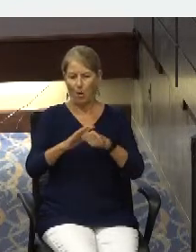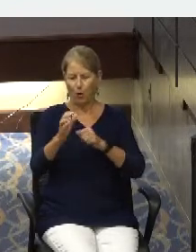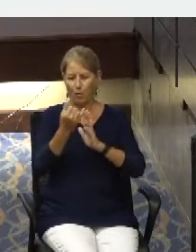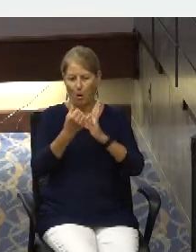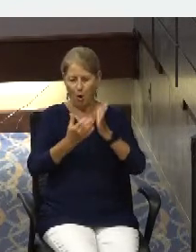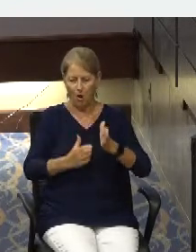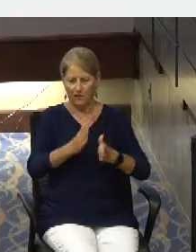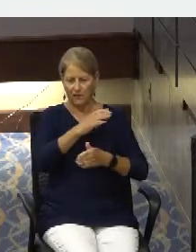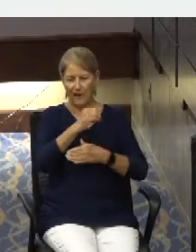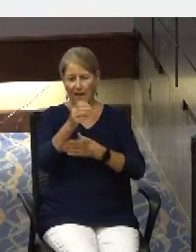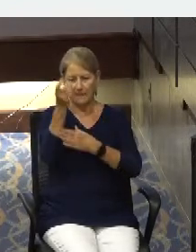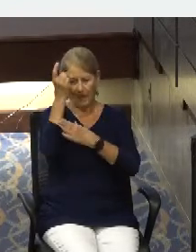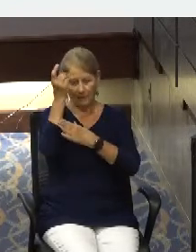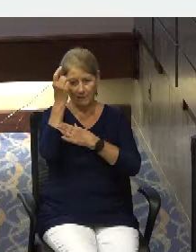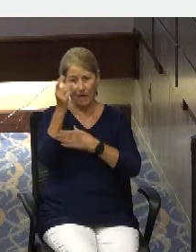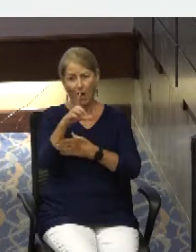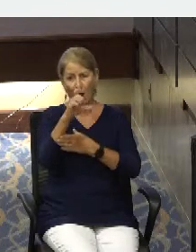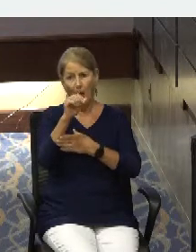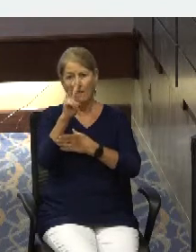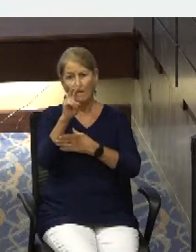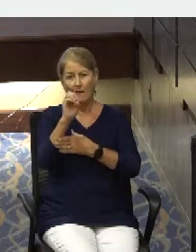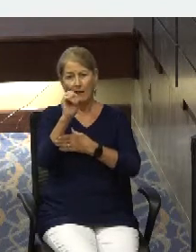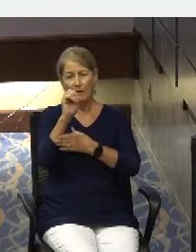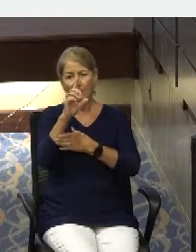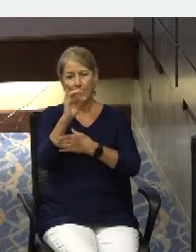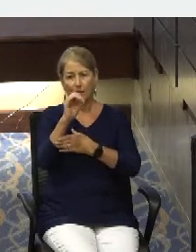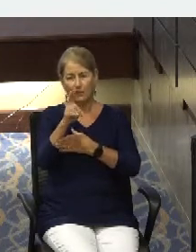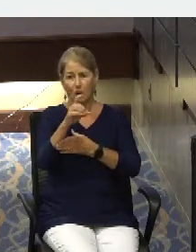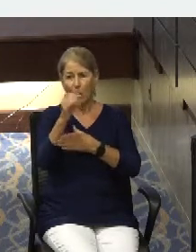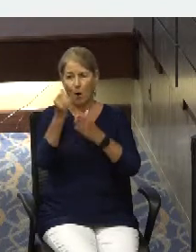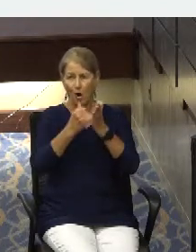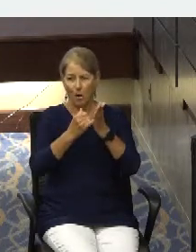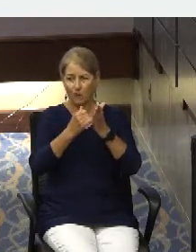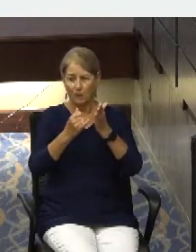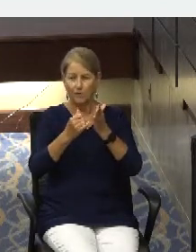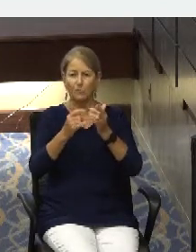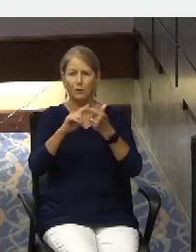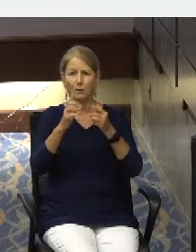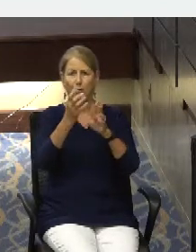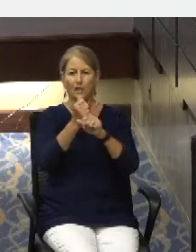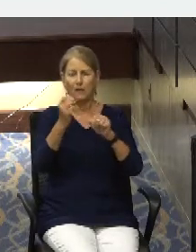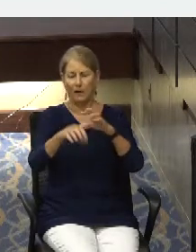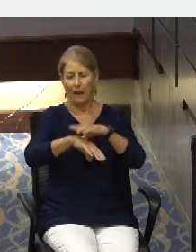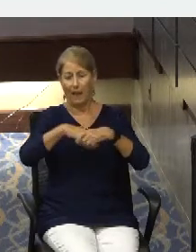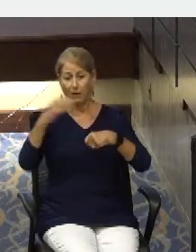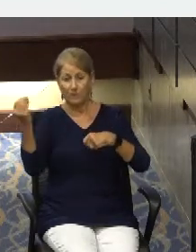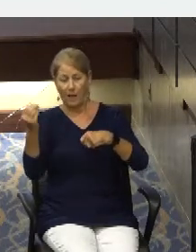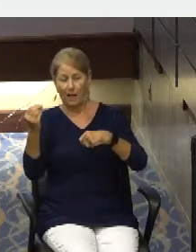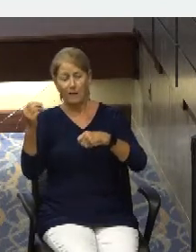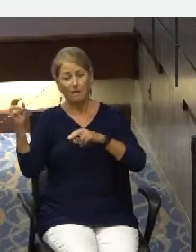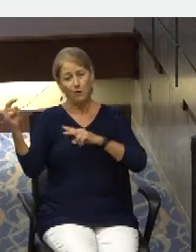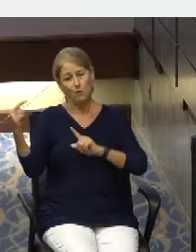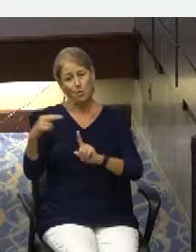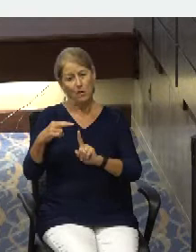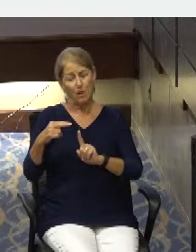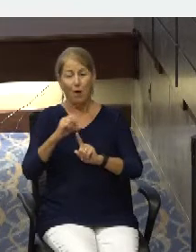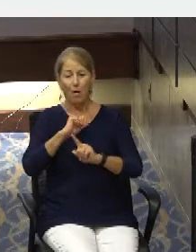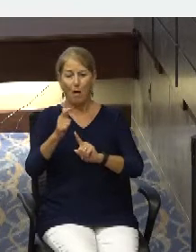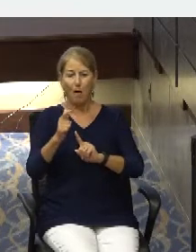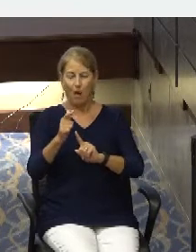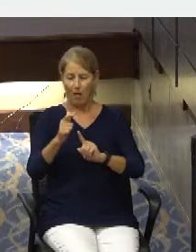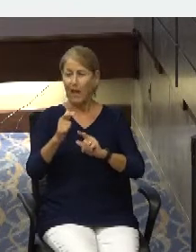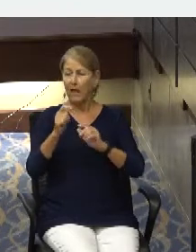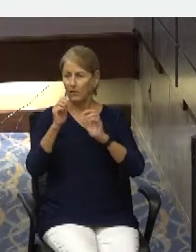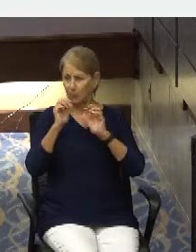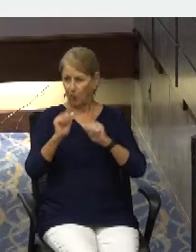a Dallas Love Field Arts Administrator to give an external point of view. All eligible and complete